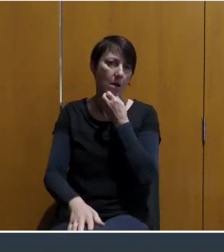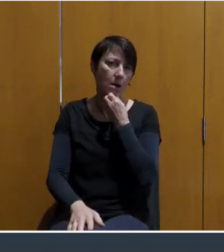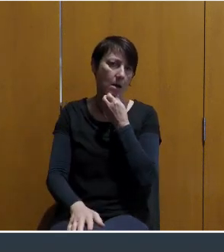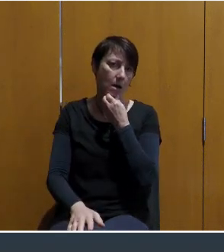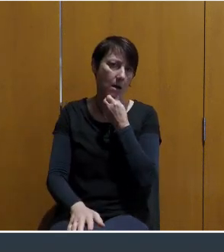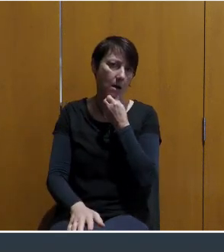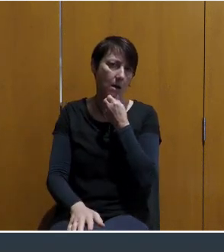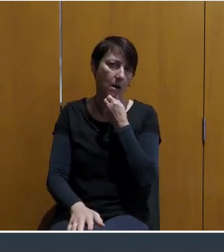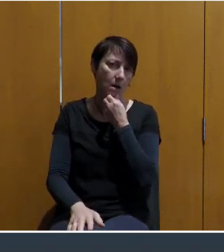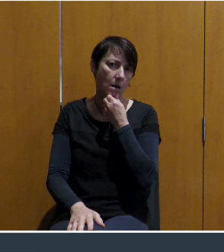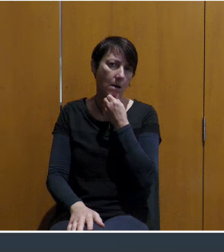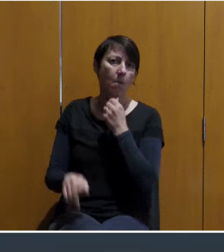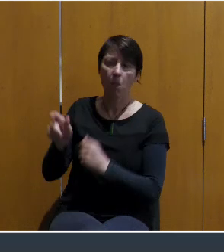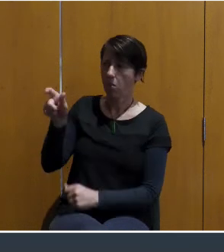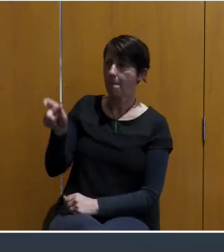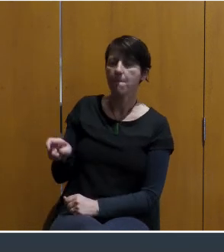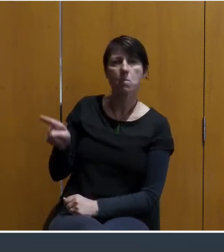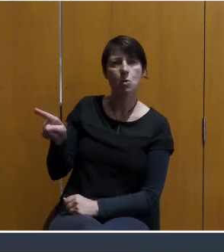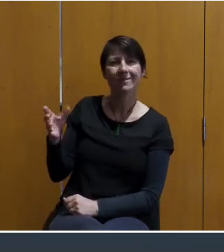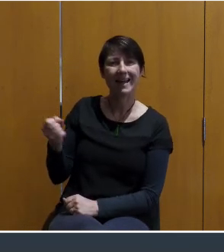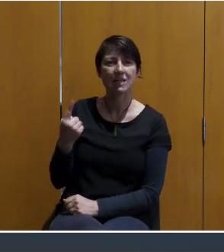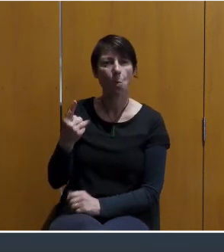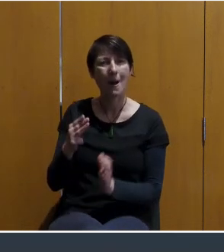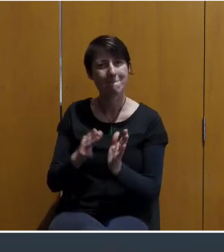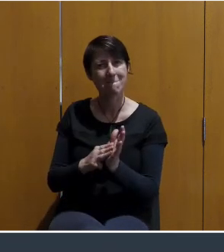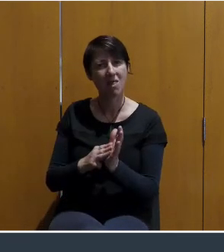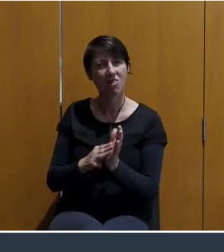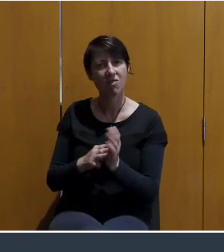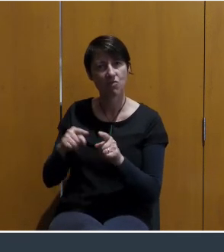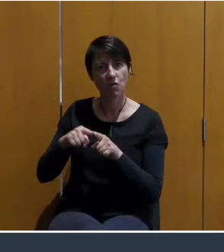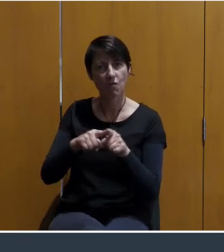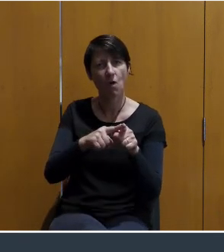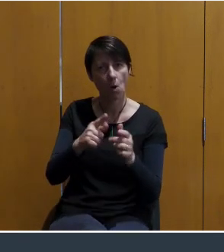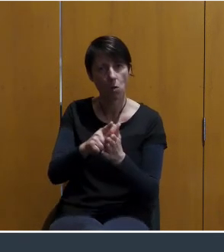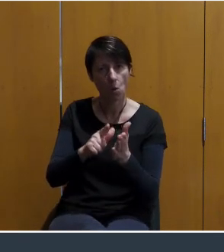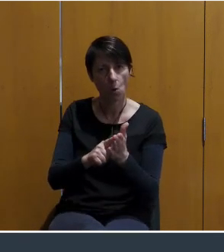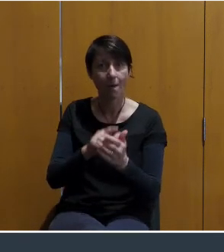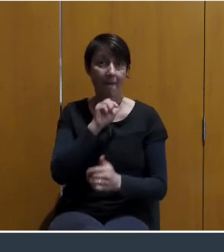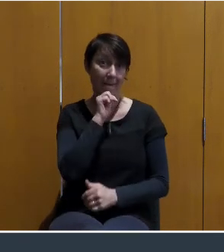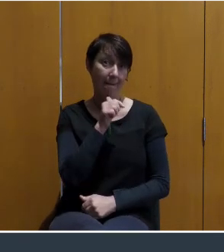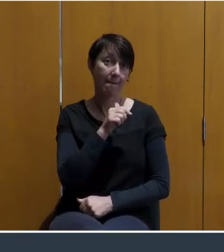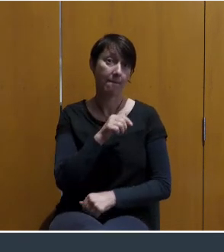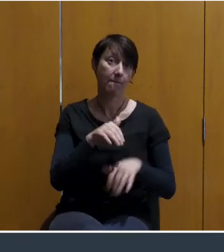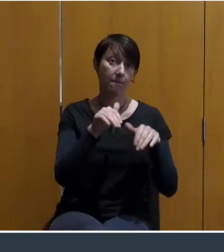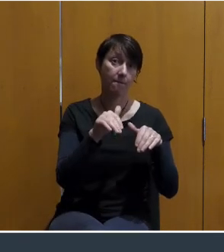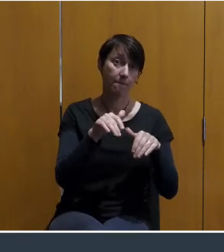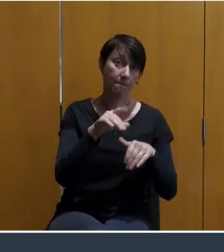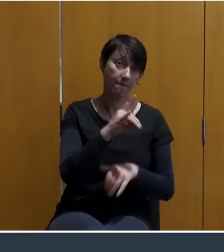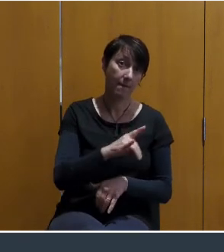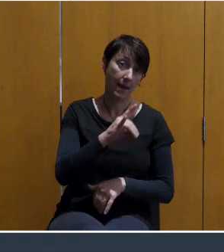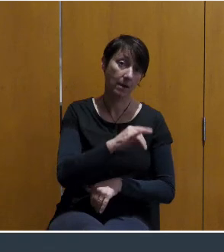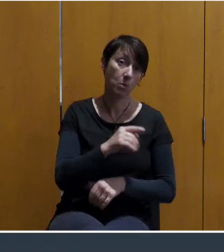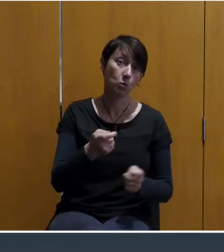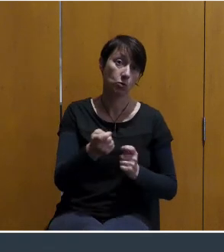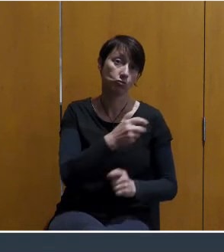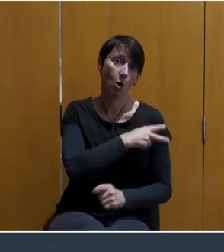menacing classification. If the animal control officers felt that there was a risk that they wouldn't comply with it, they would probably insist